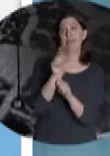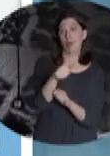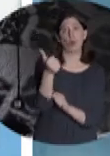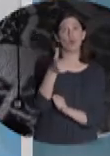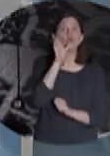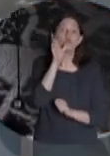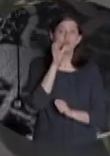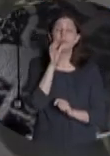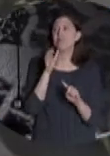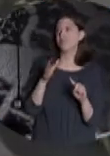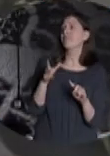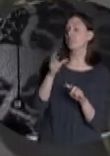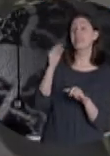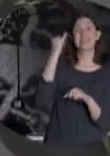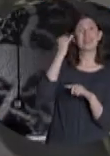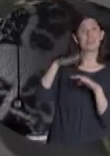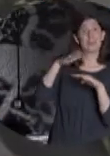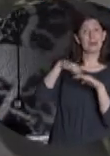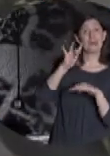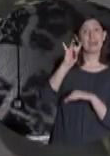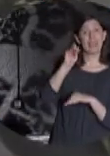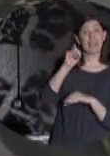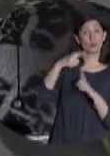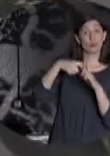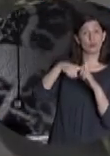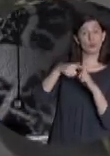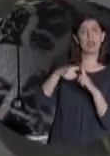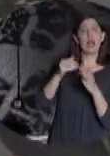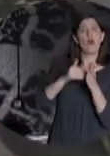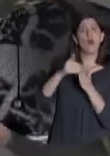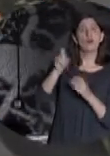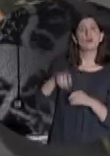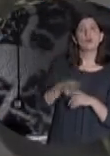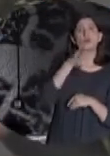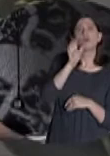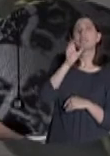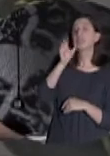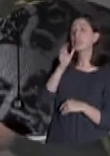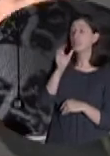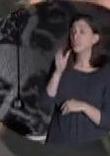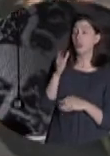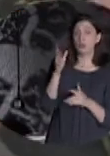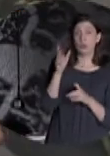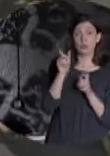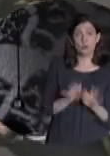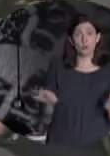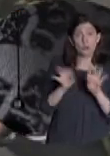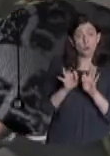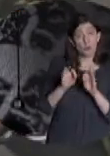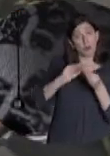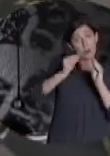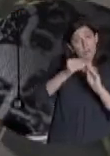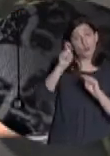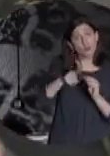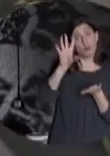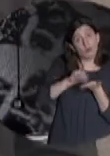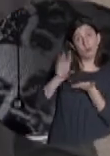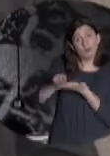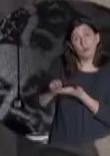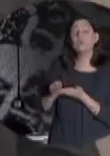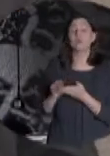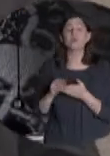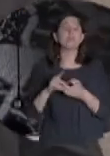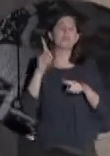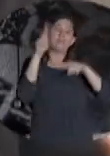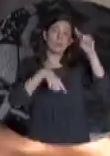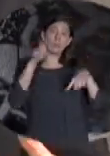Yeah, especially when the weather gets above 80 degrees, how often should we be hydrating ourselves? Is there a key amount of water we should be intaking? And it's different for everyone